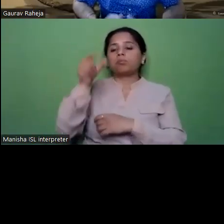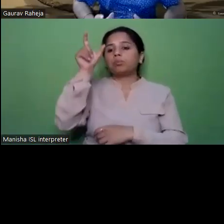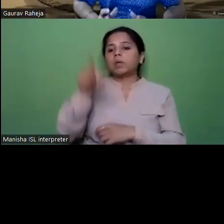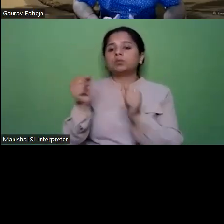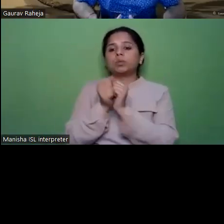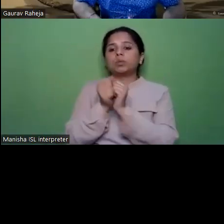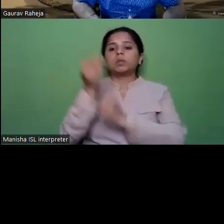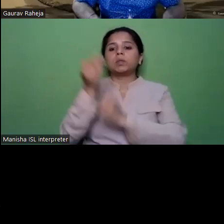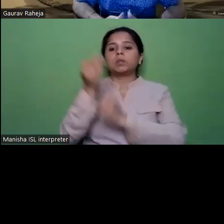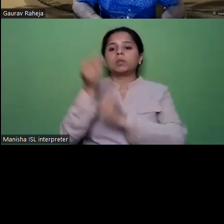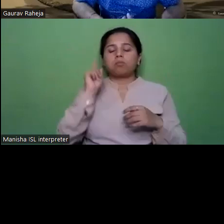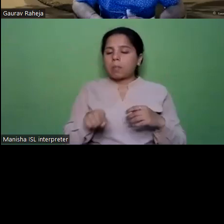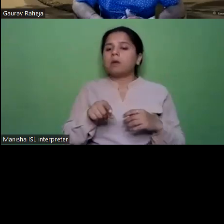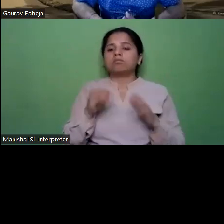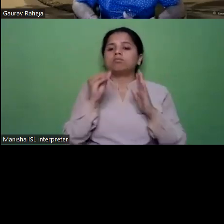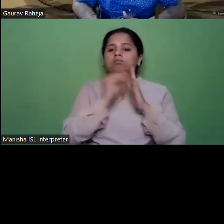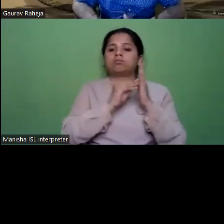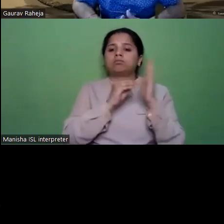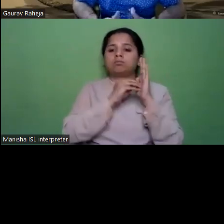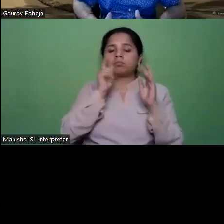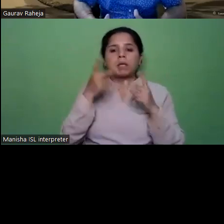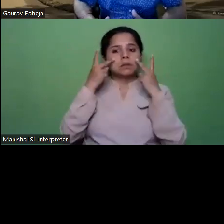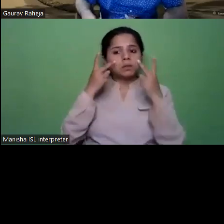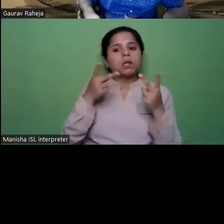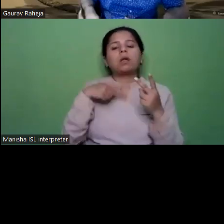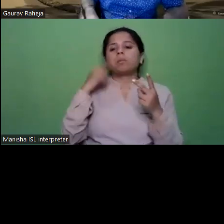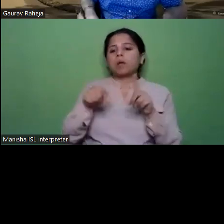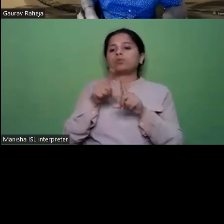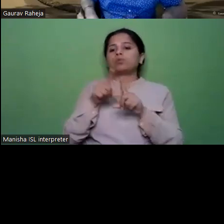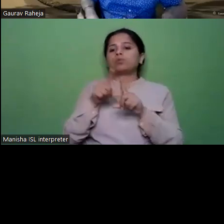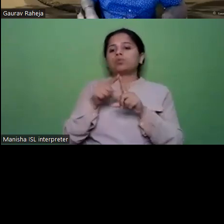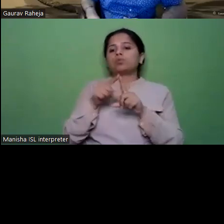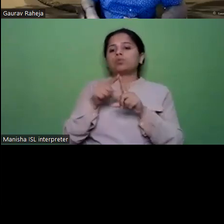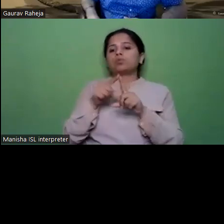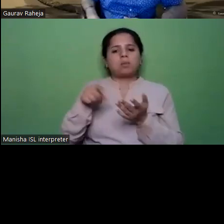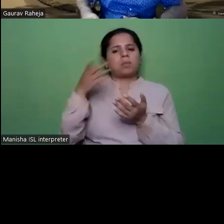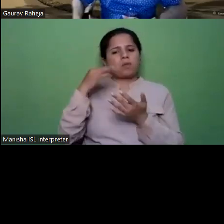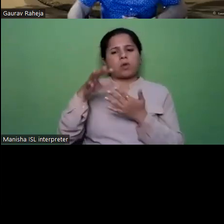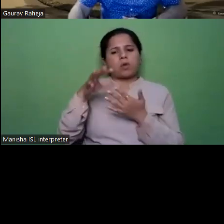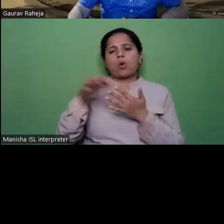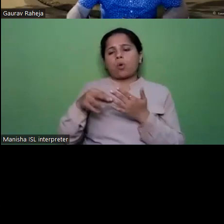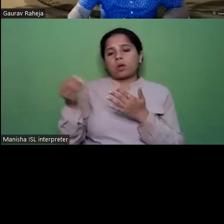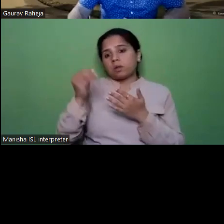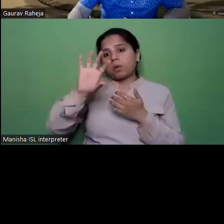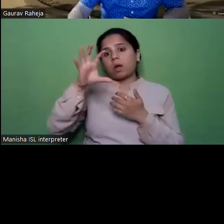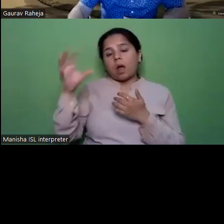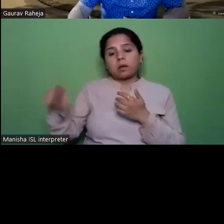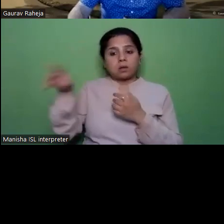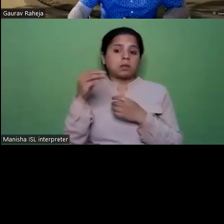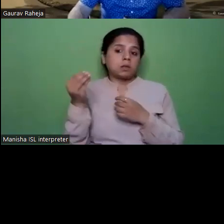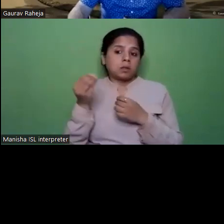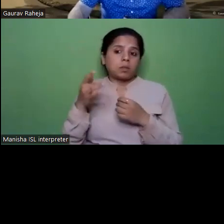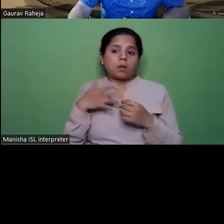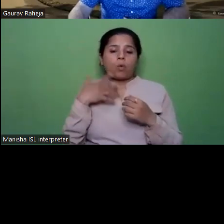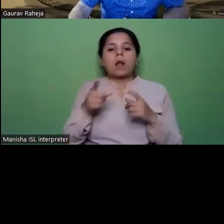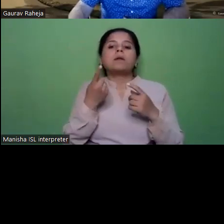disabilities need to be defined, acknowledged, and this protocol, they say, was optional for countries to kind of